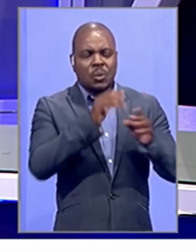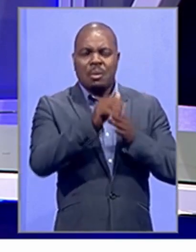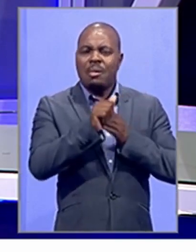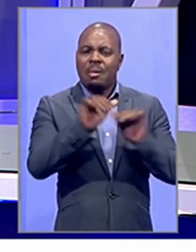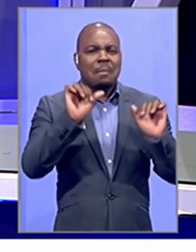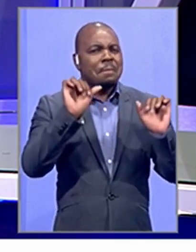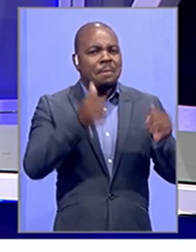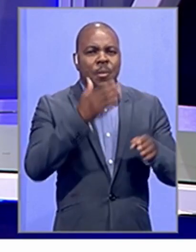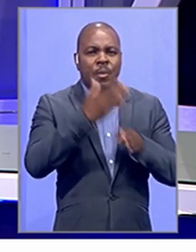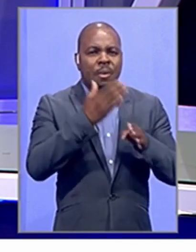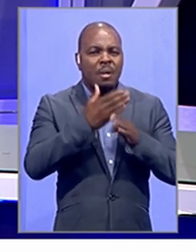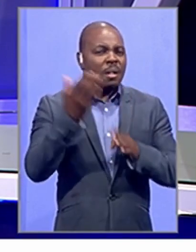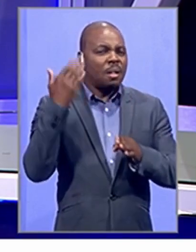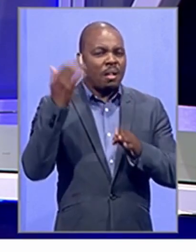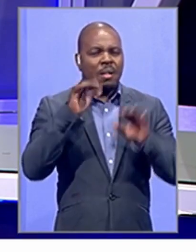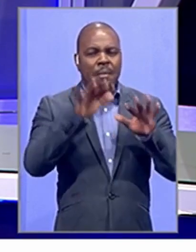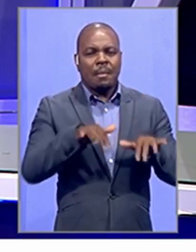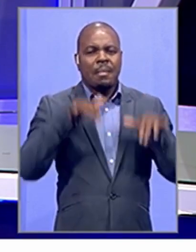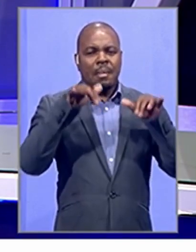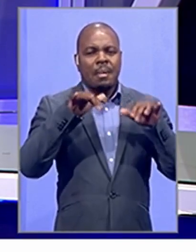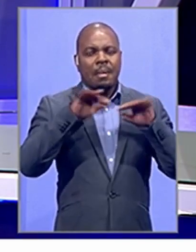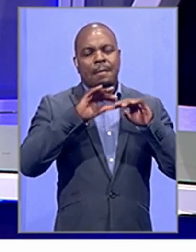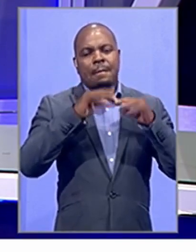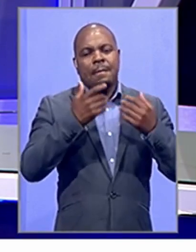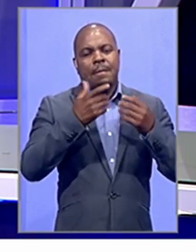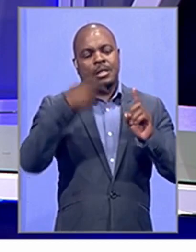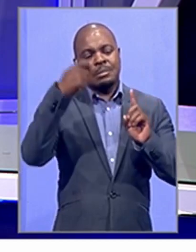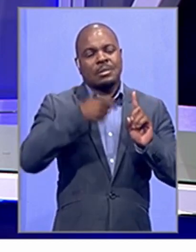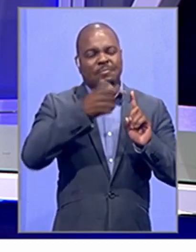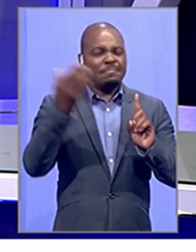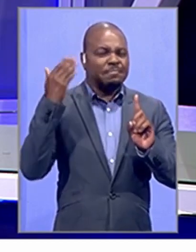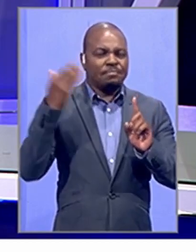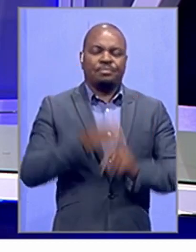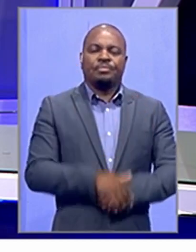bo bontšitšego nakong ya ge e le Spikara sa palamente.